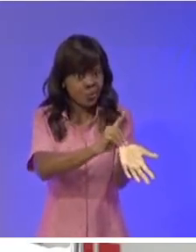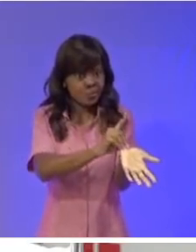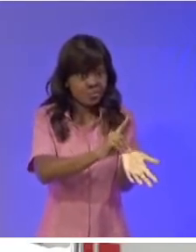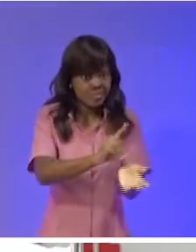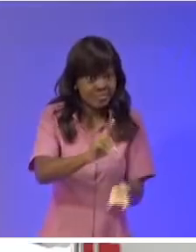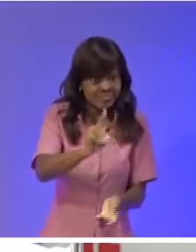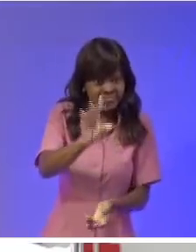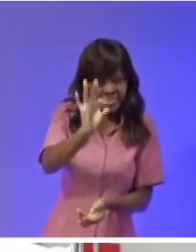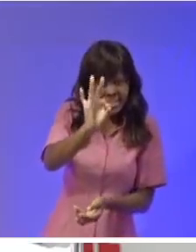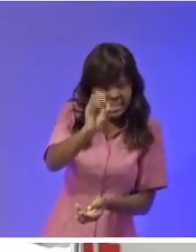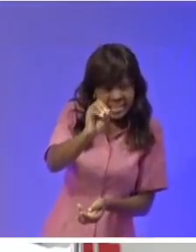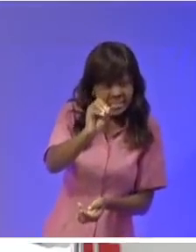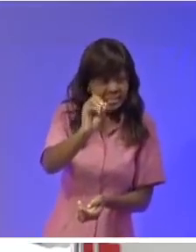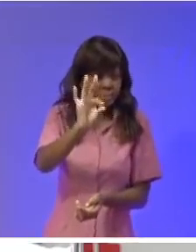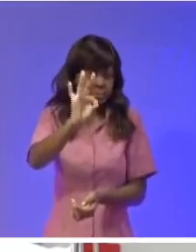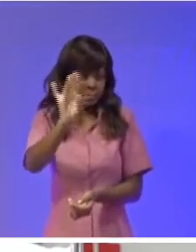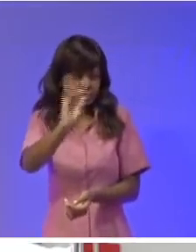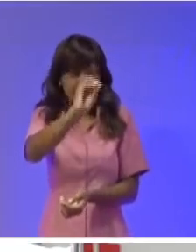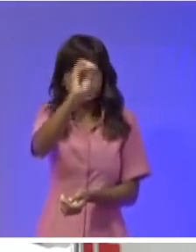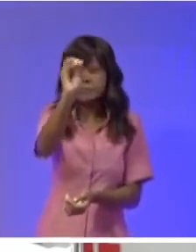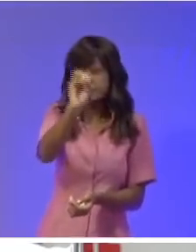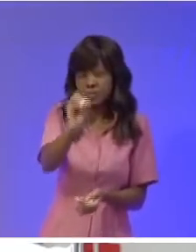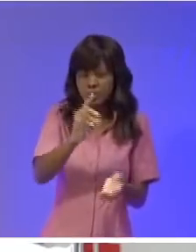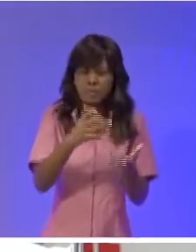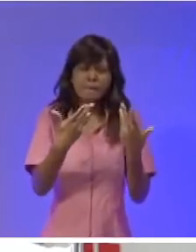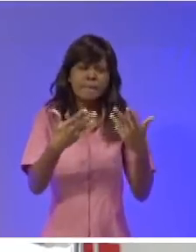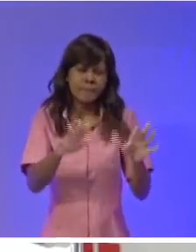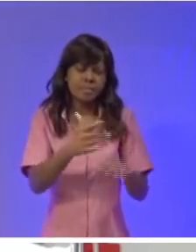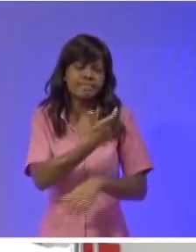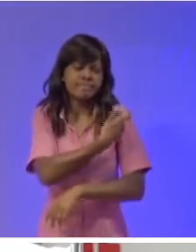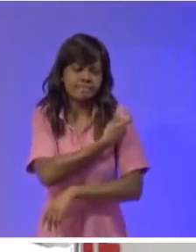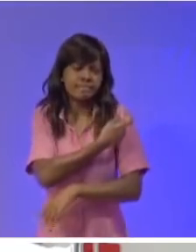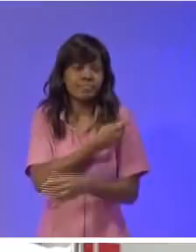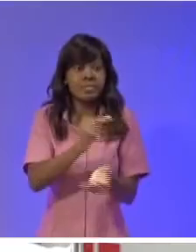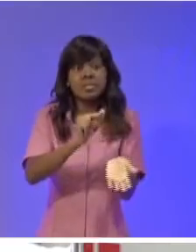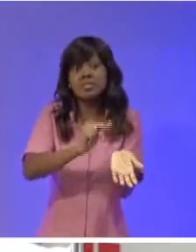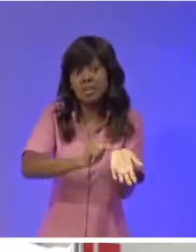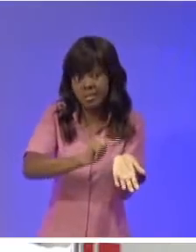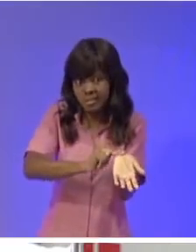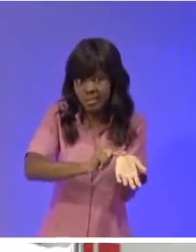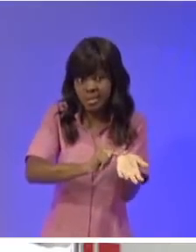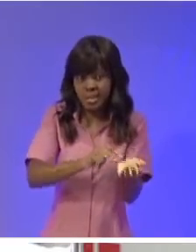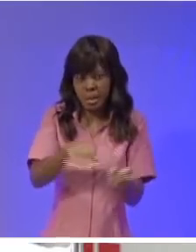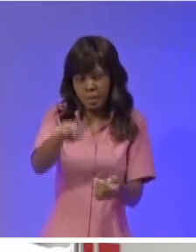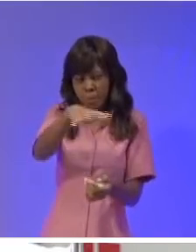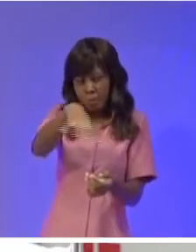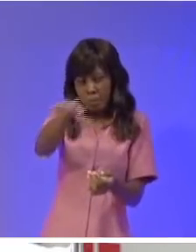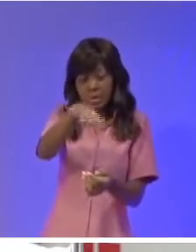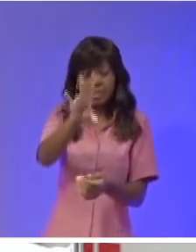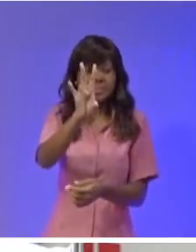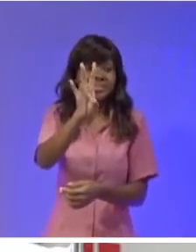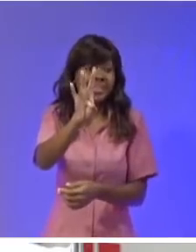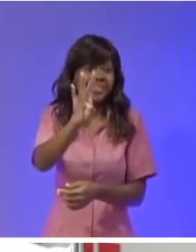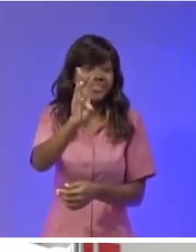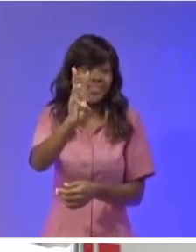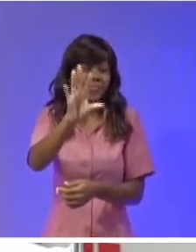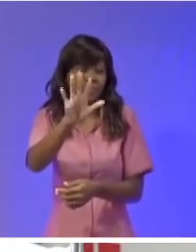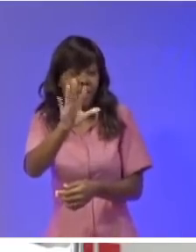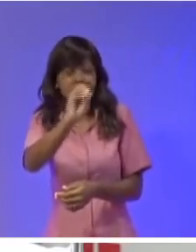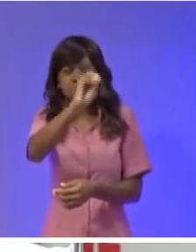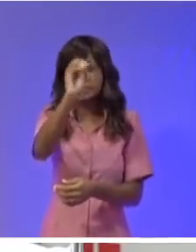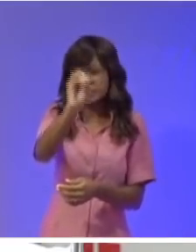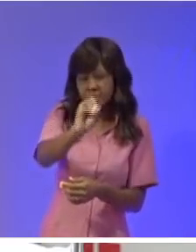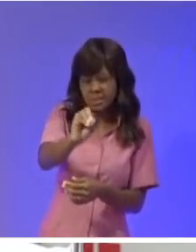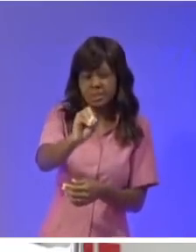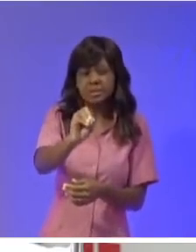Nurses across the board roughly were about 65, but you would have heard Davlin Thomas say